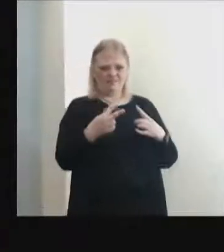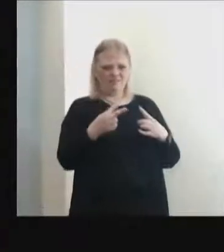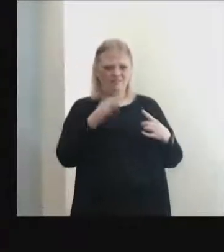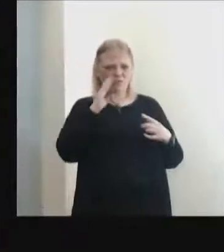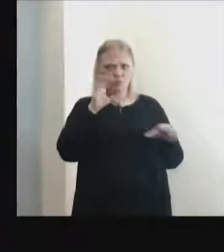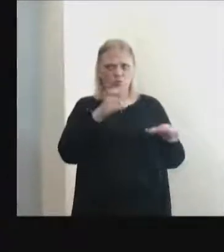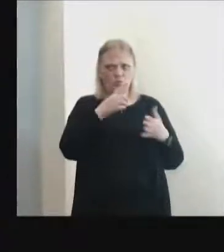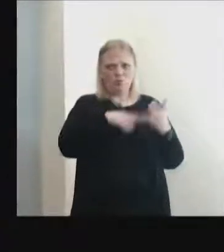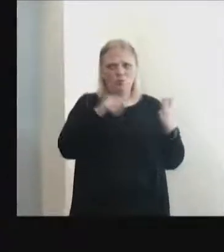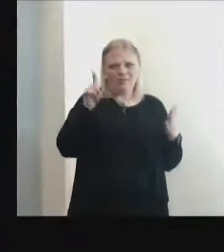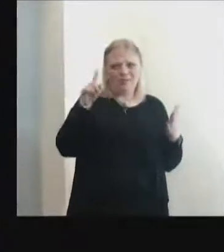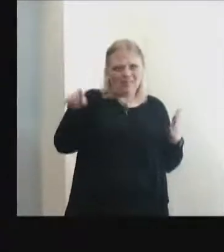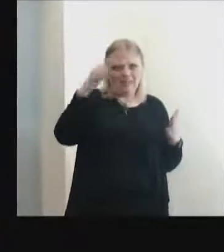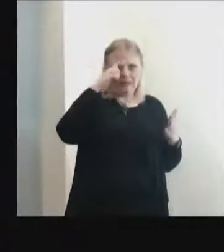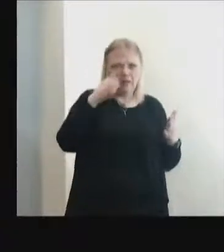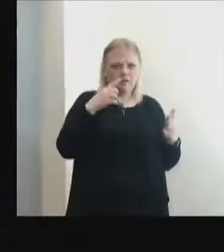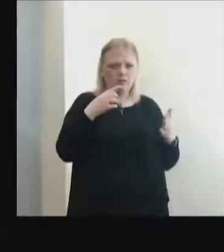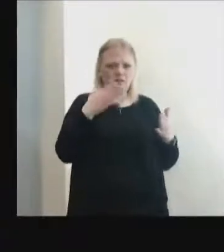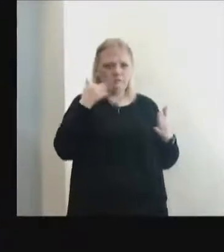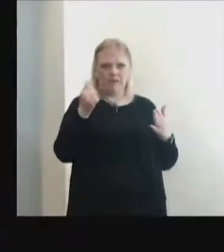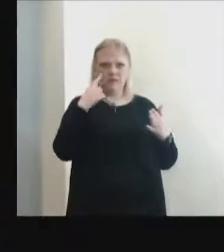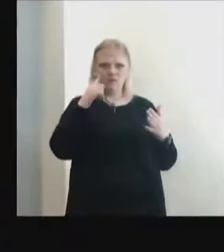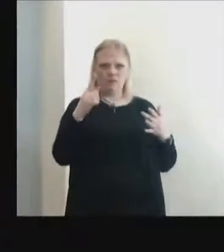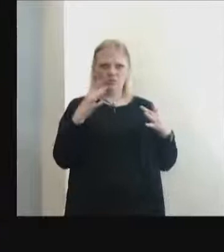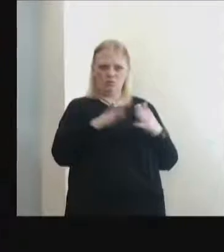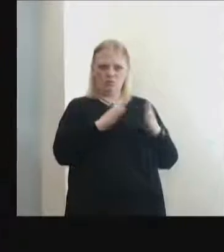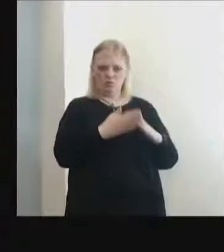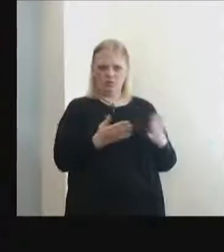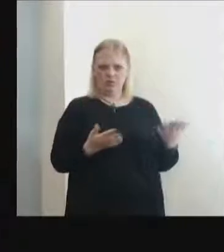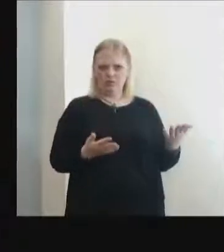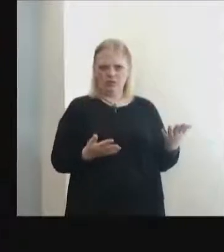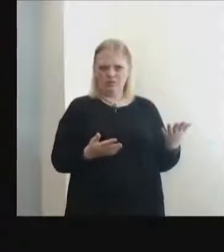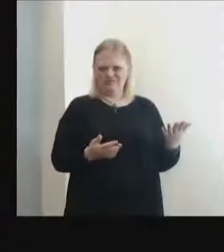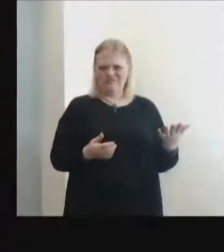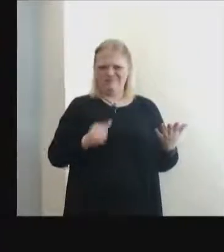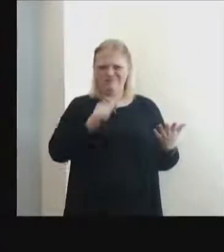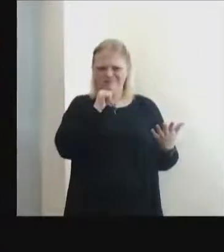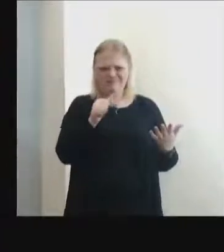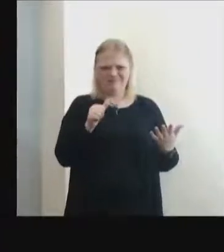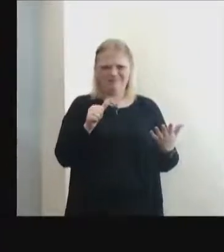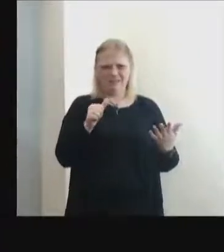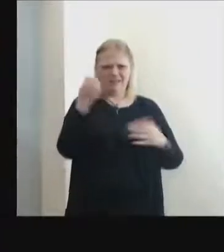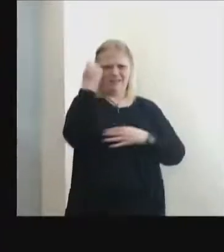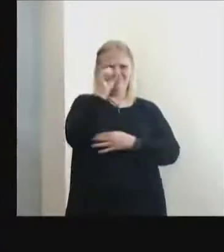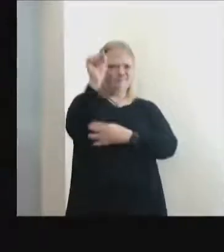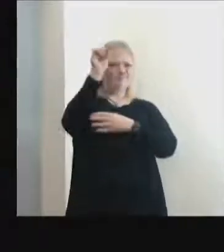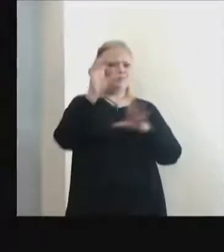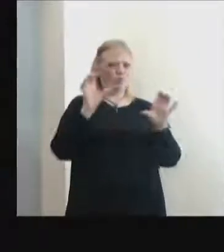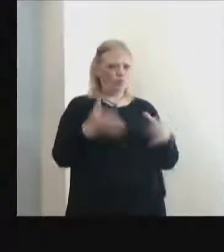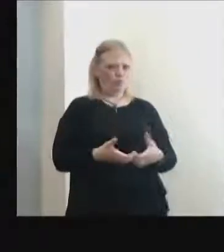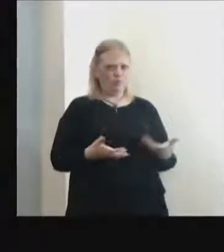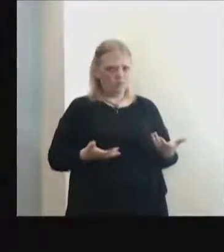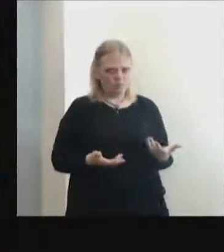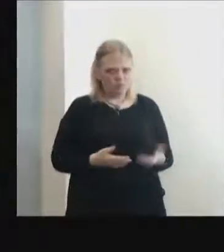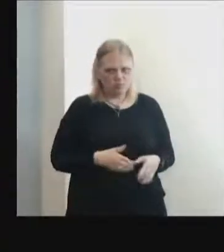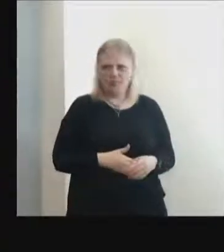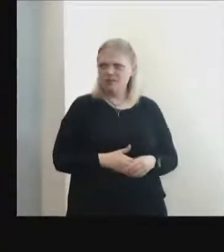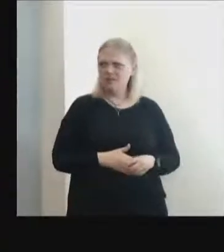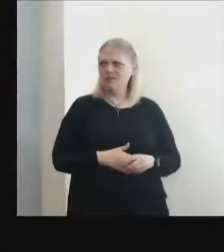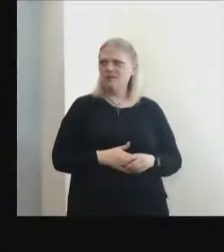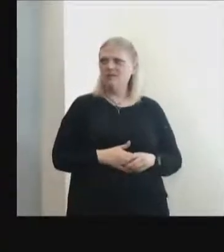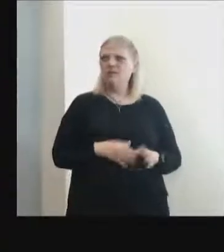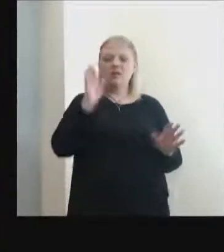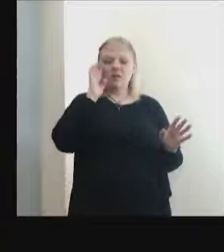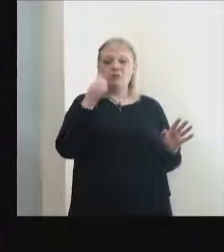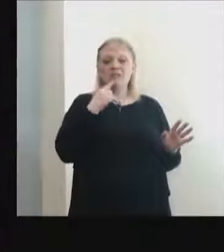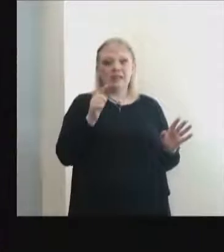what they think is in the best interest of the health of the community rather than than a lobbying group. I will note